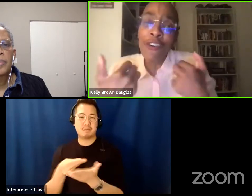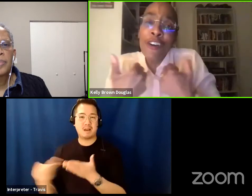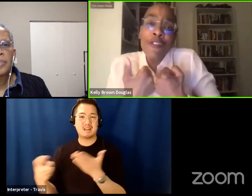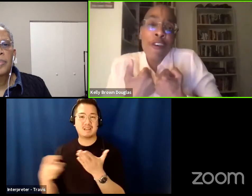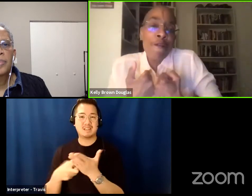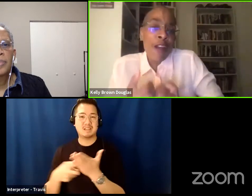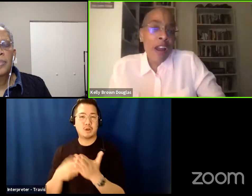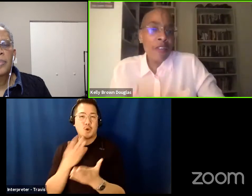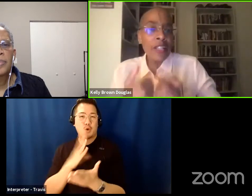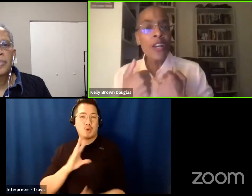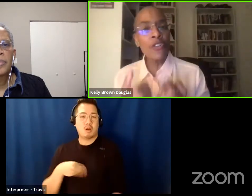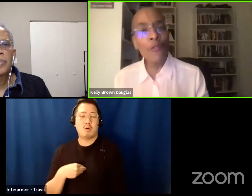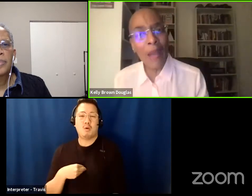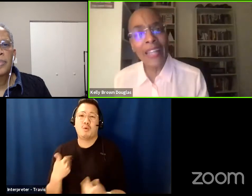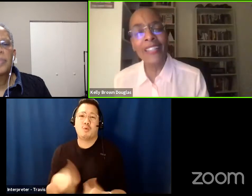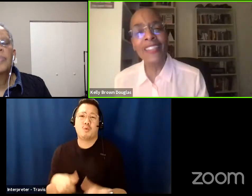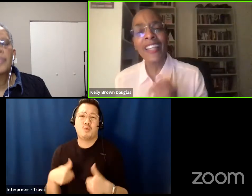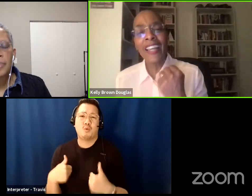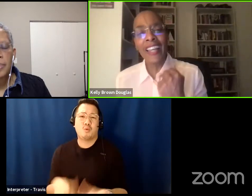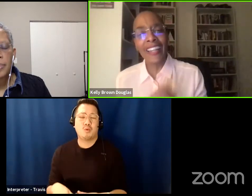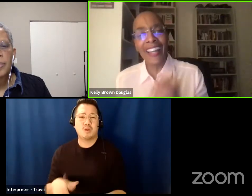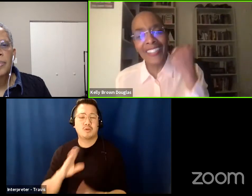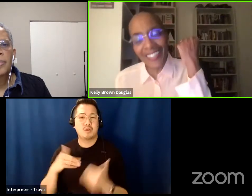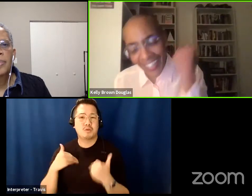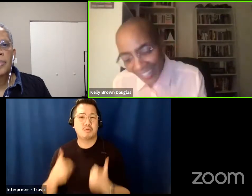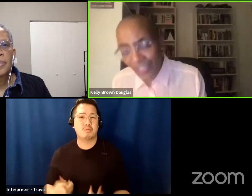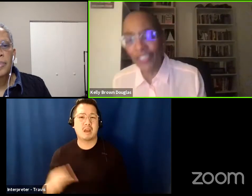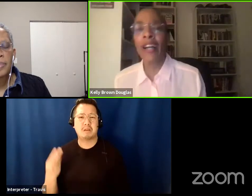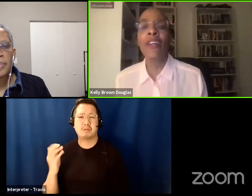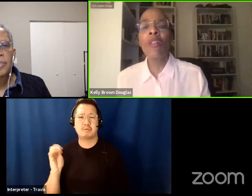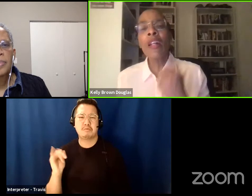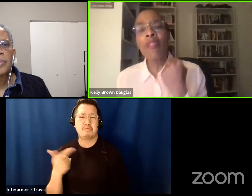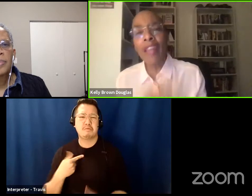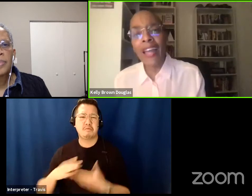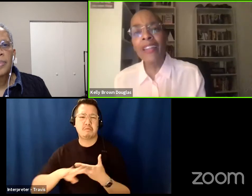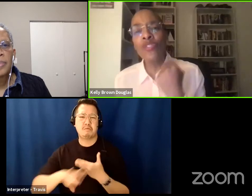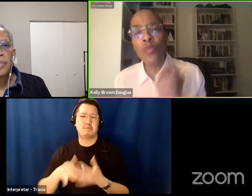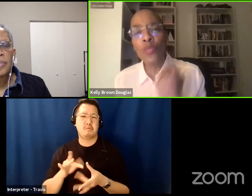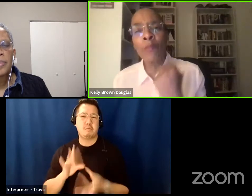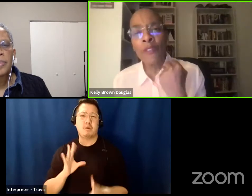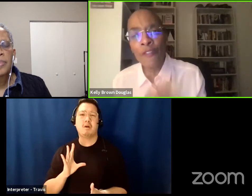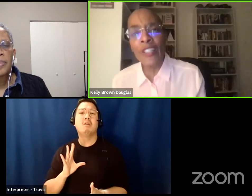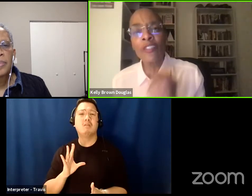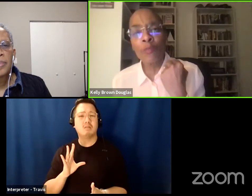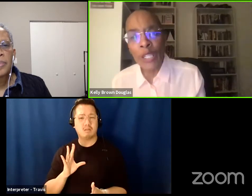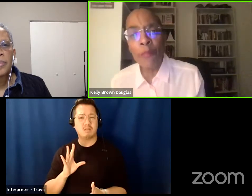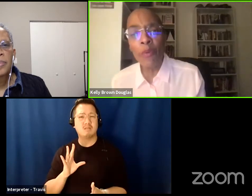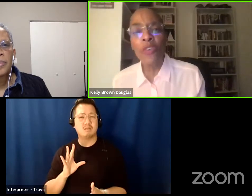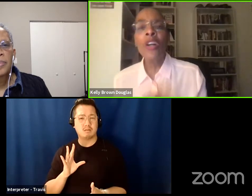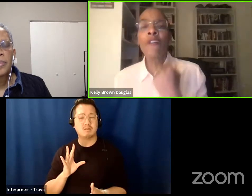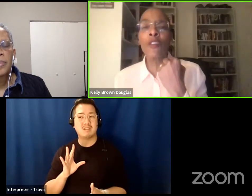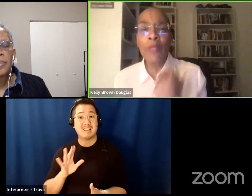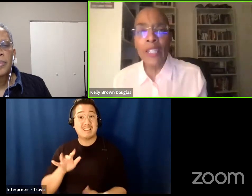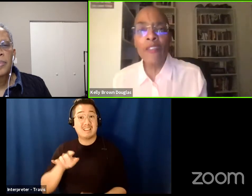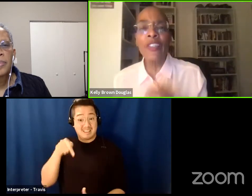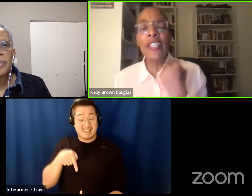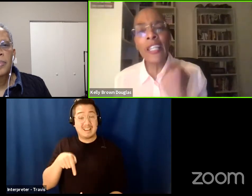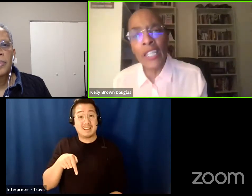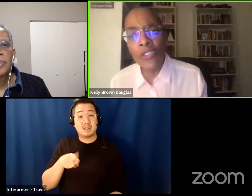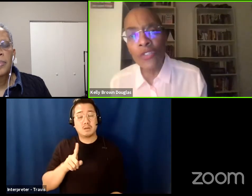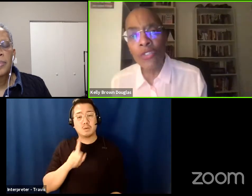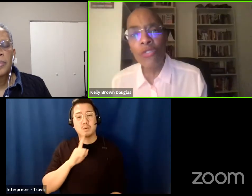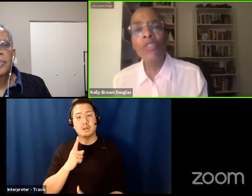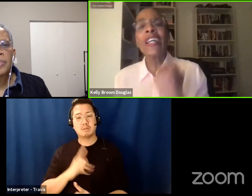very soul, of your very humanity. And I tell you, that is what prevents people from